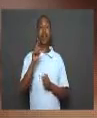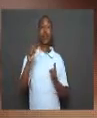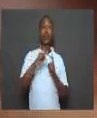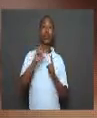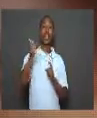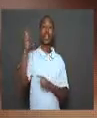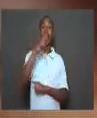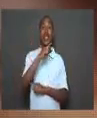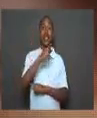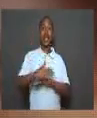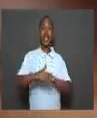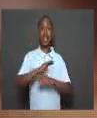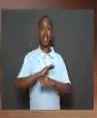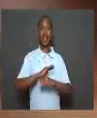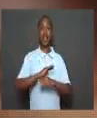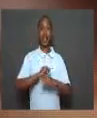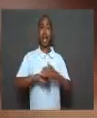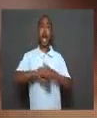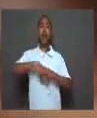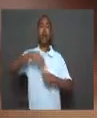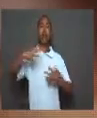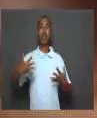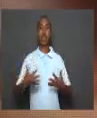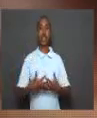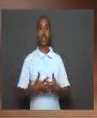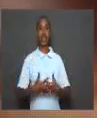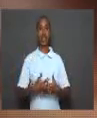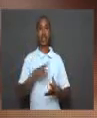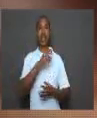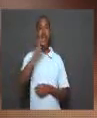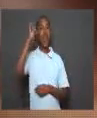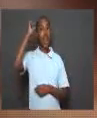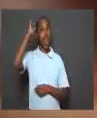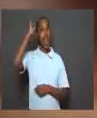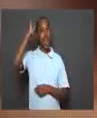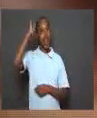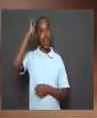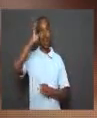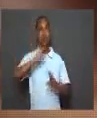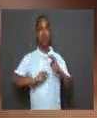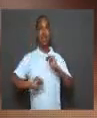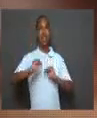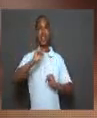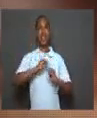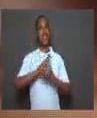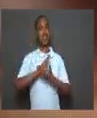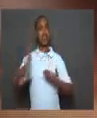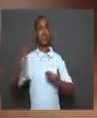the hide is taken out of the mixture and the hair is mechanically removed.